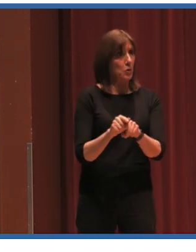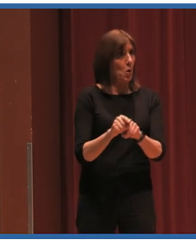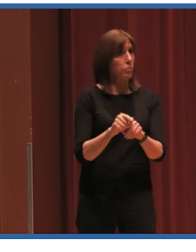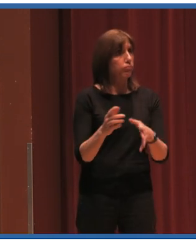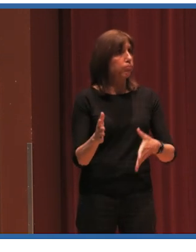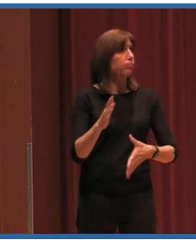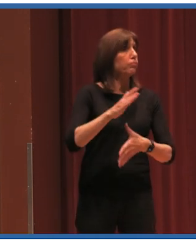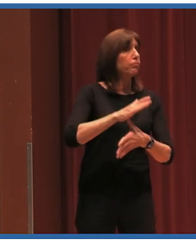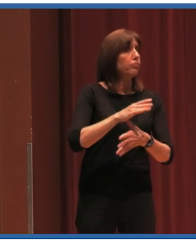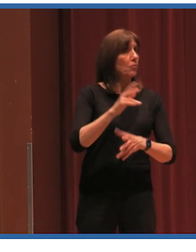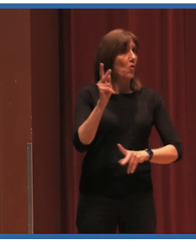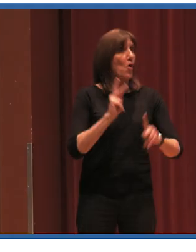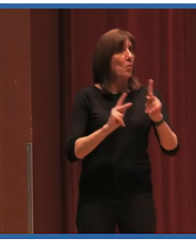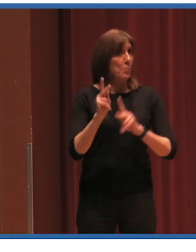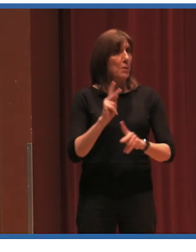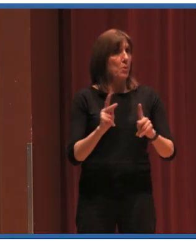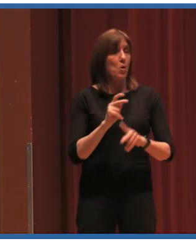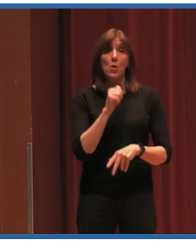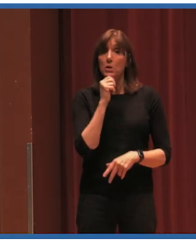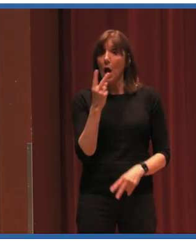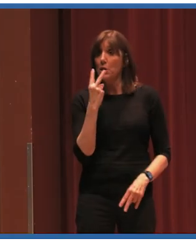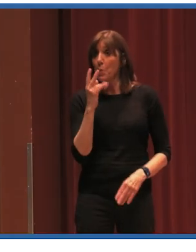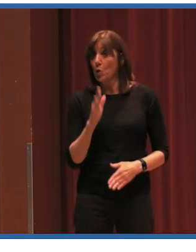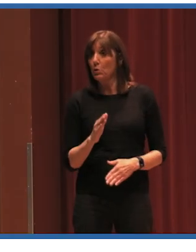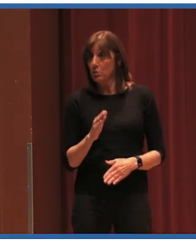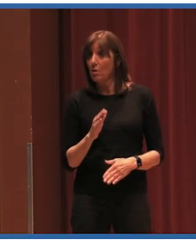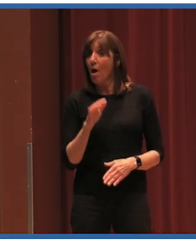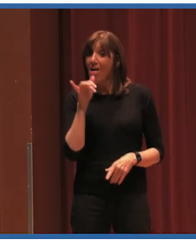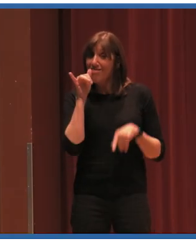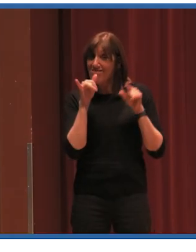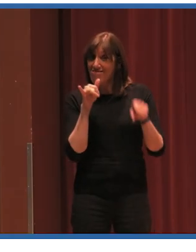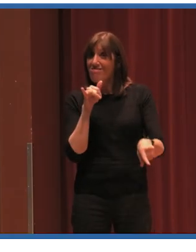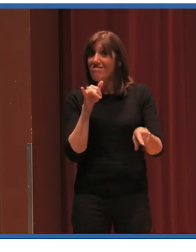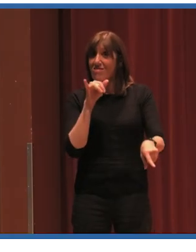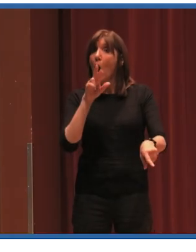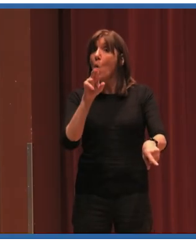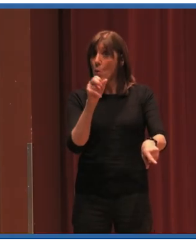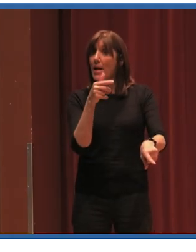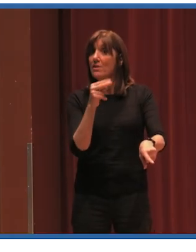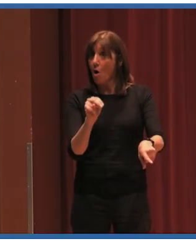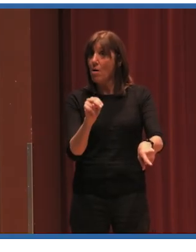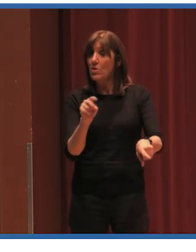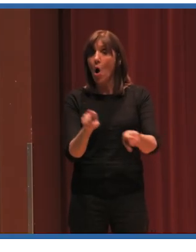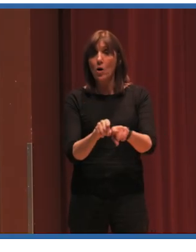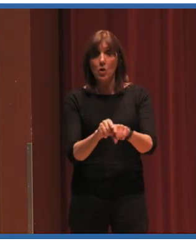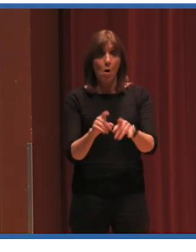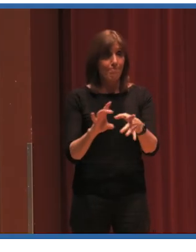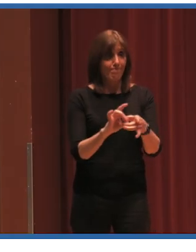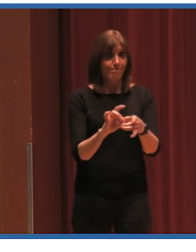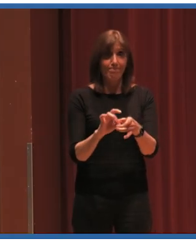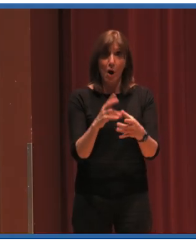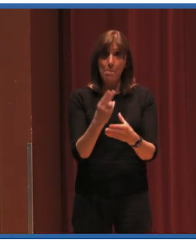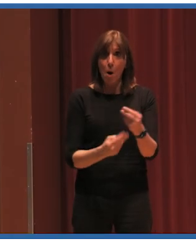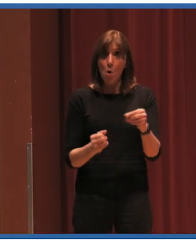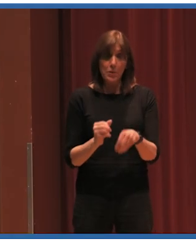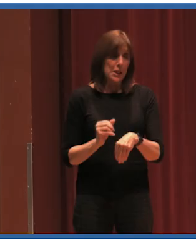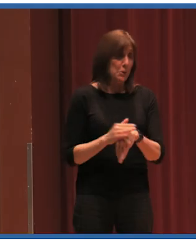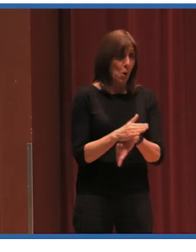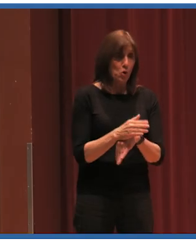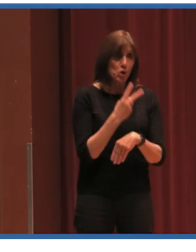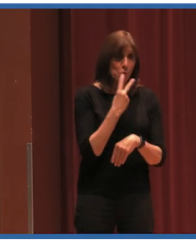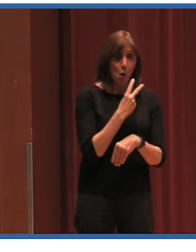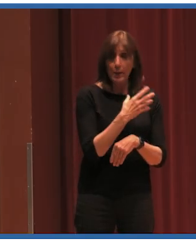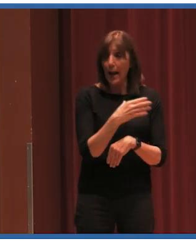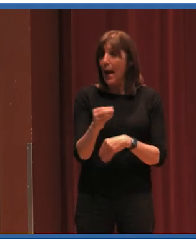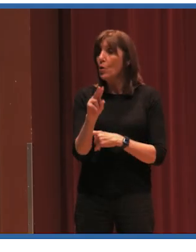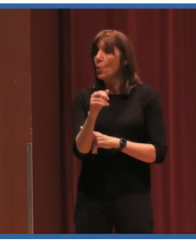are not smokers. And we also see that combination of both smoking and radon exposure putting